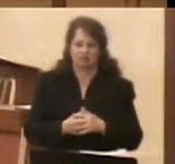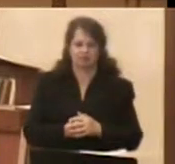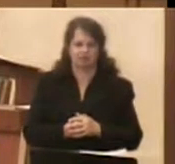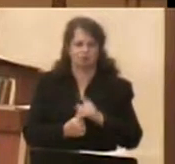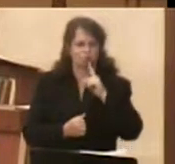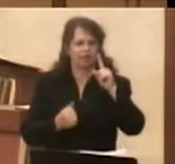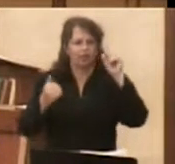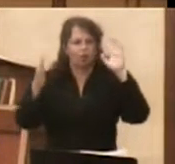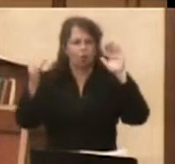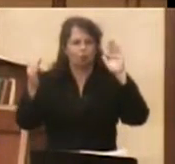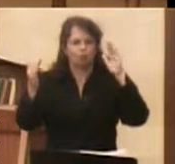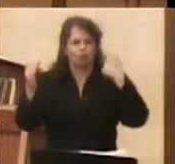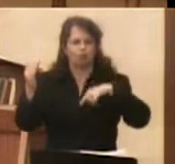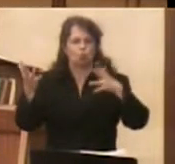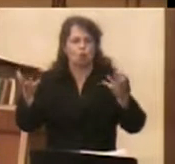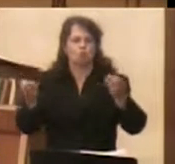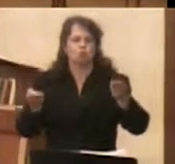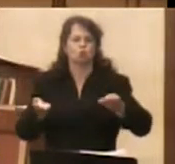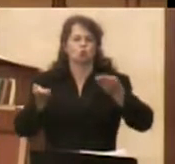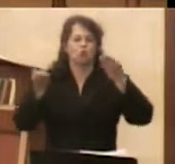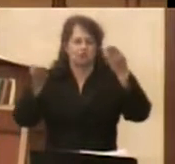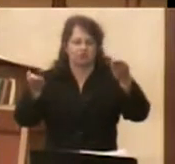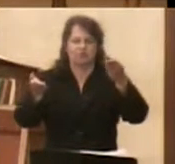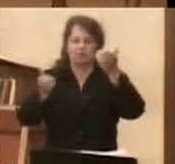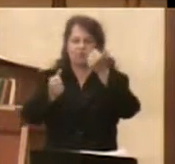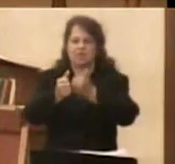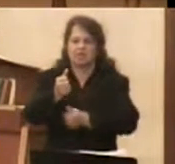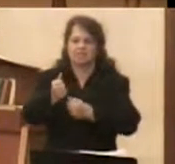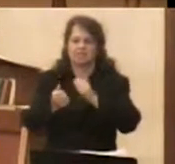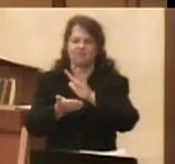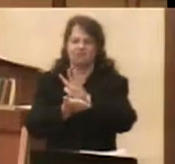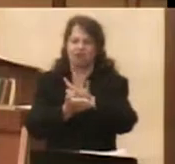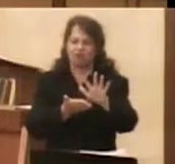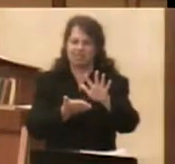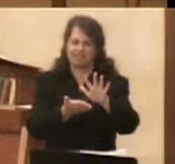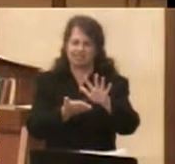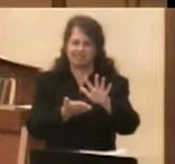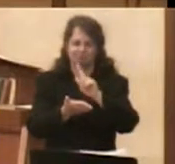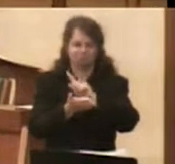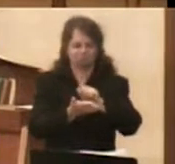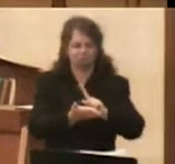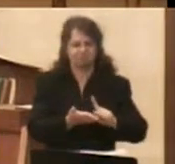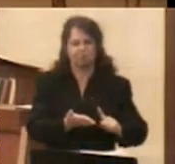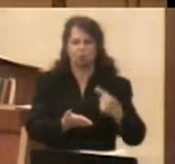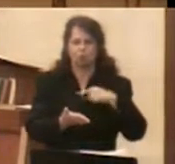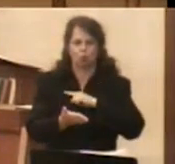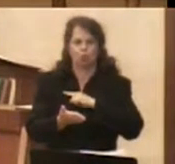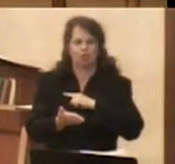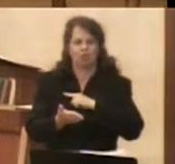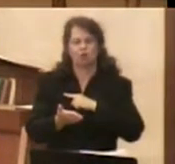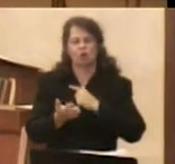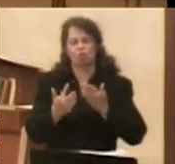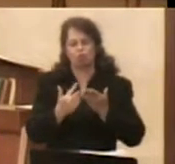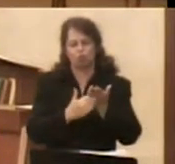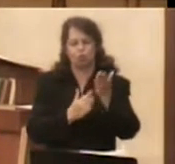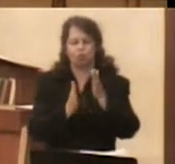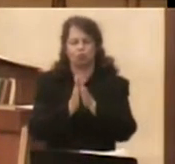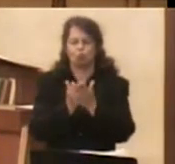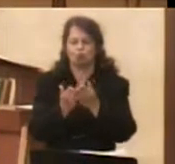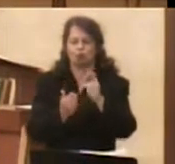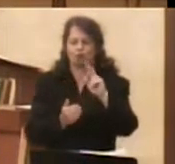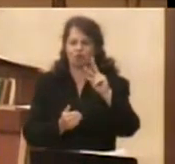we want to lift up in these next 5 weeks together as we walk through this book of Revelation. And I hope